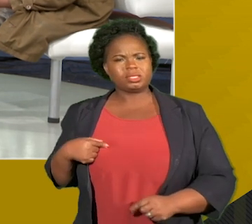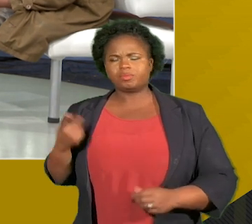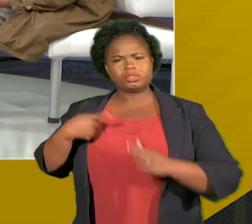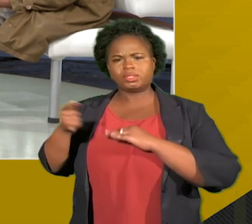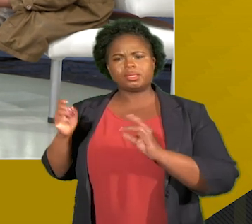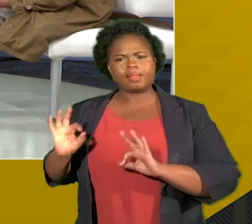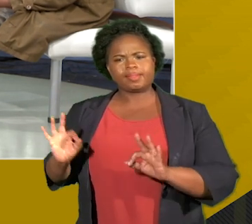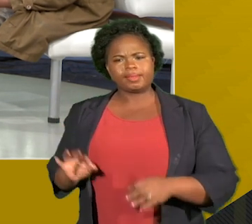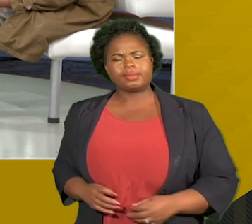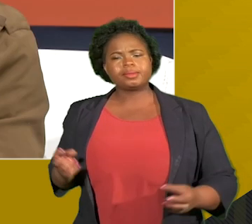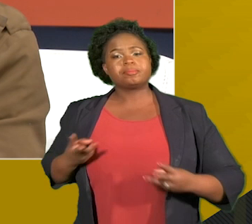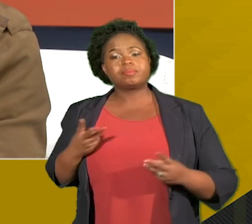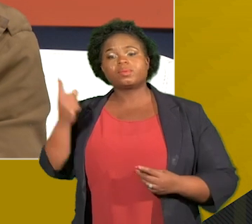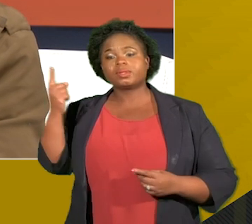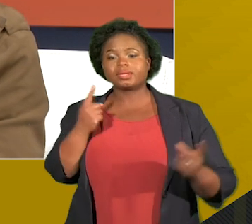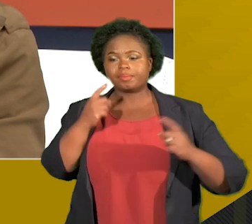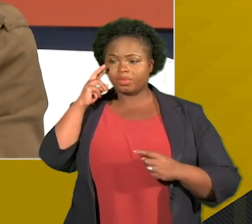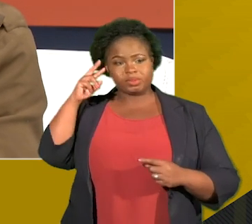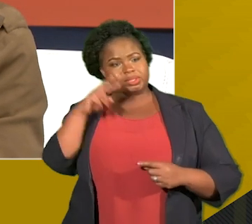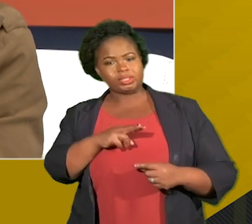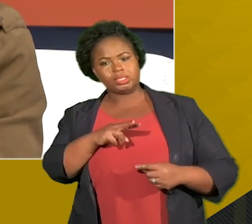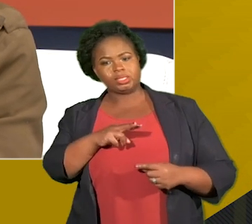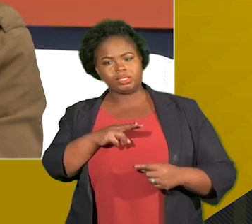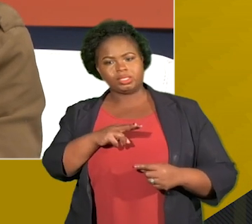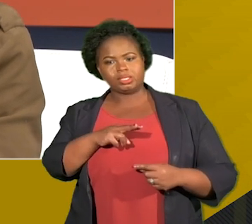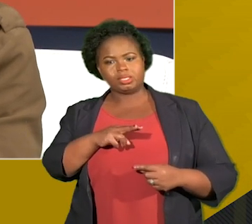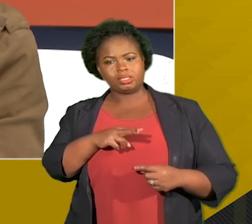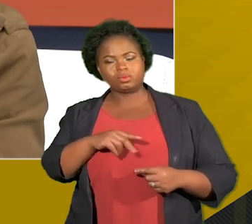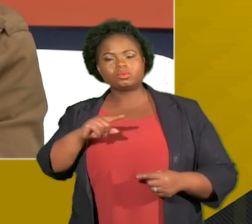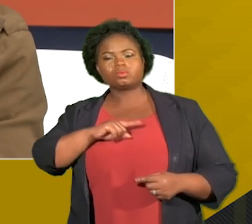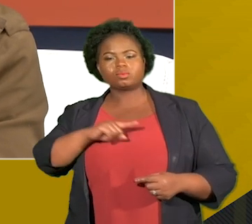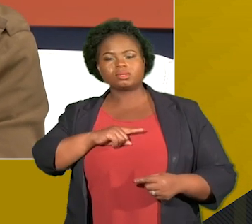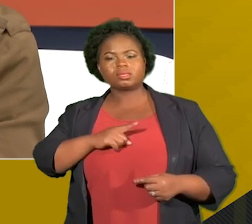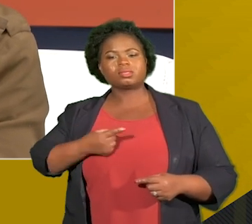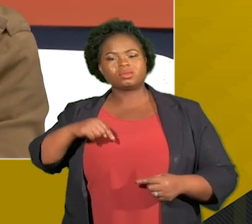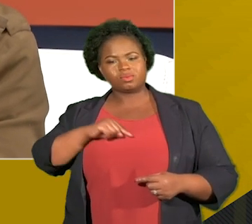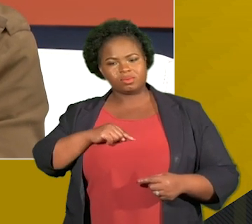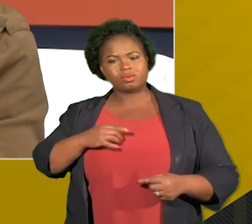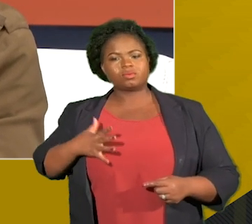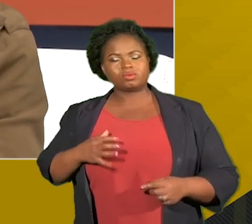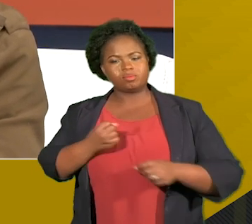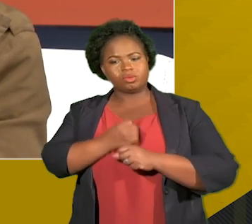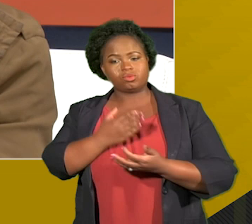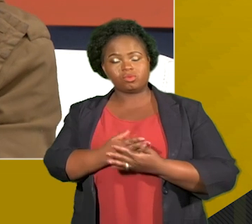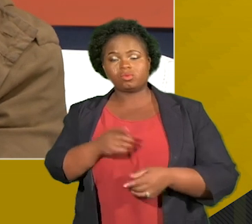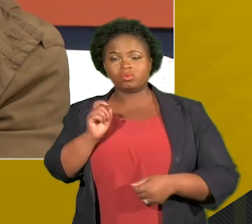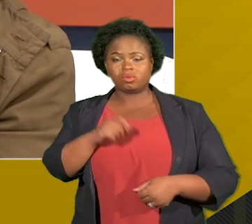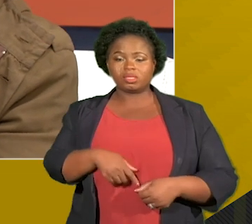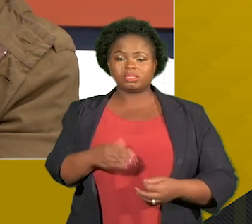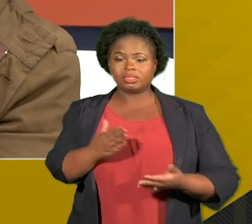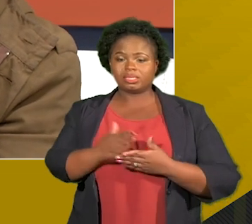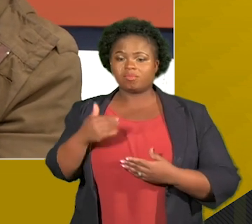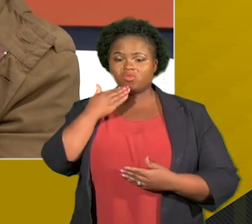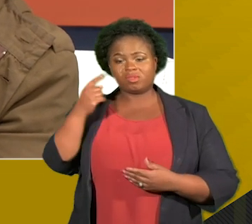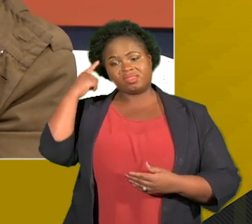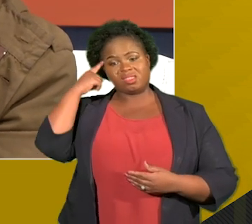there. People will come and see it. The idea is to make sure that the institutions and those who think that they've